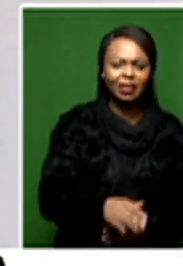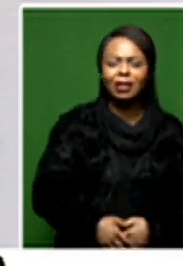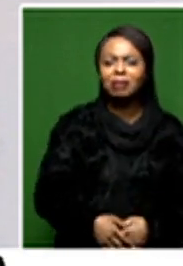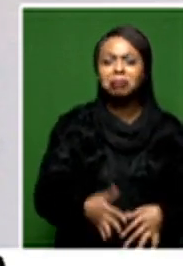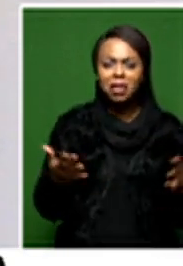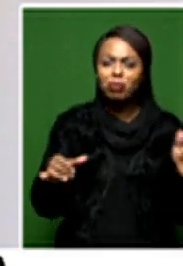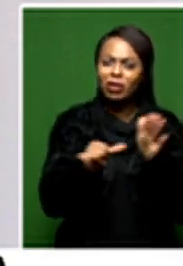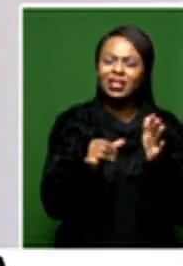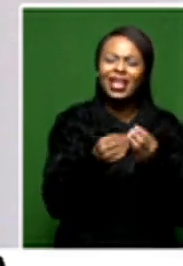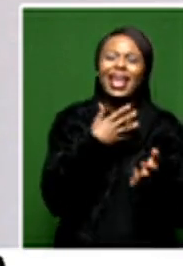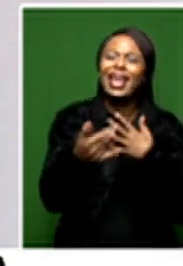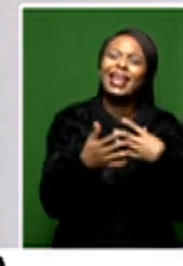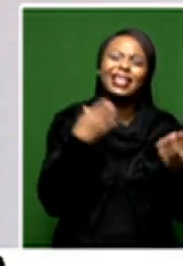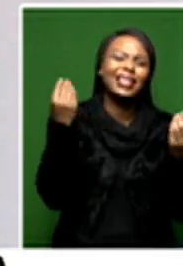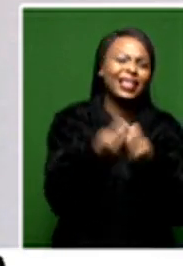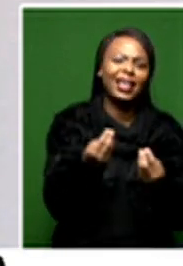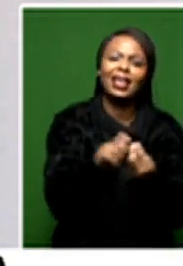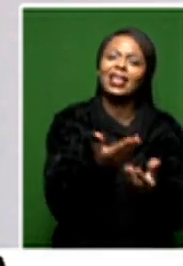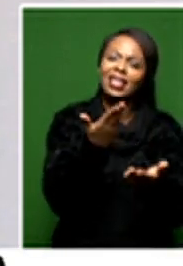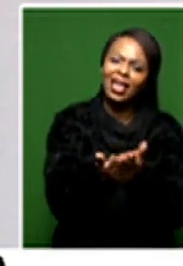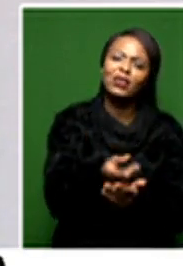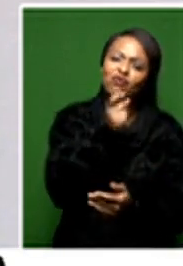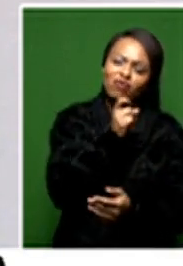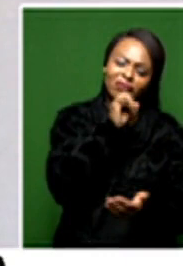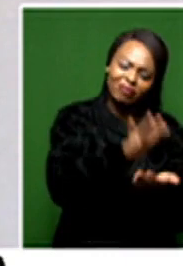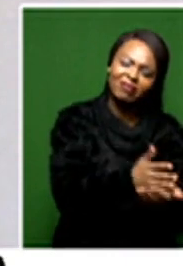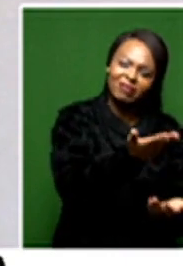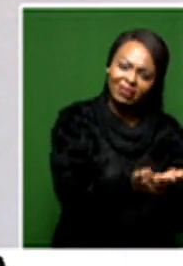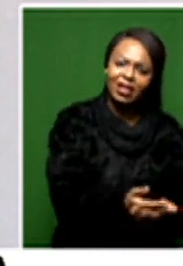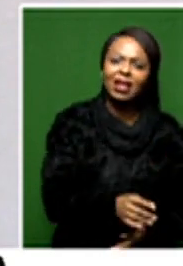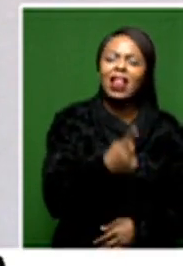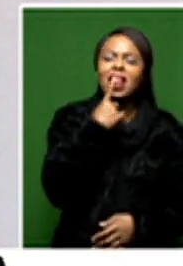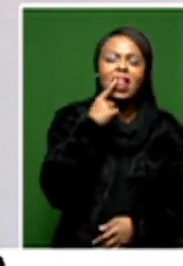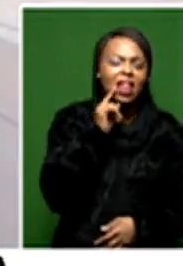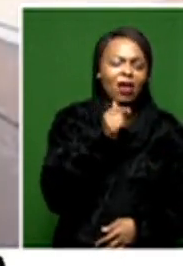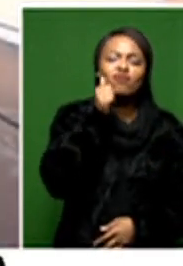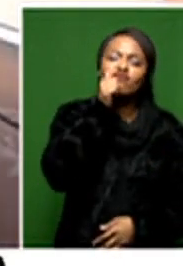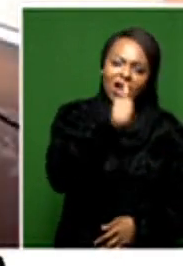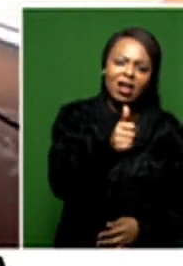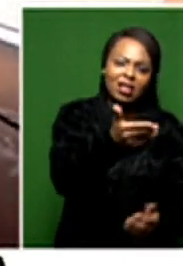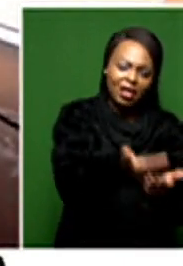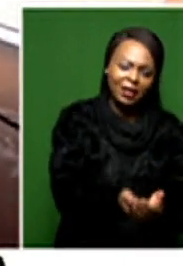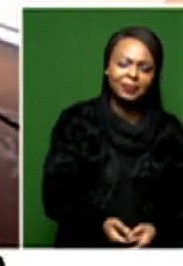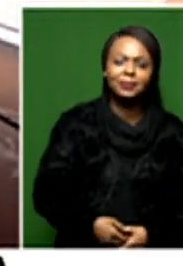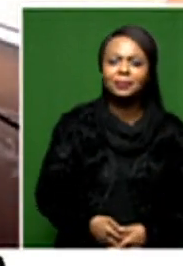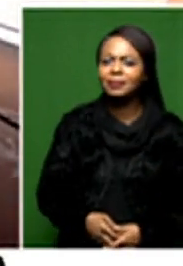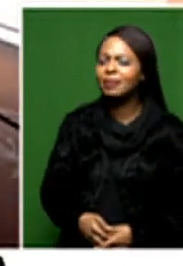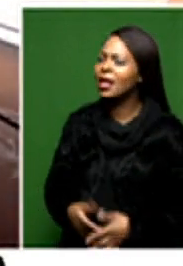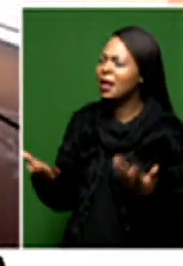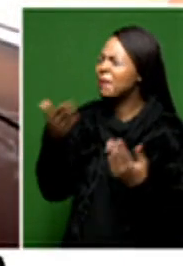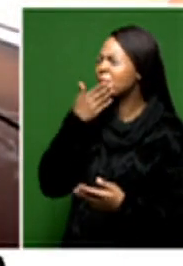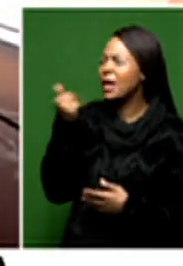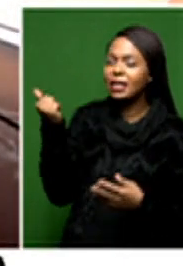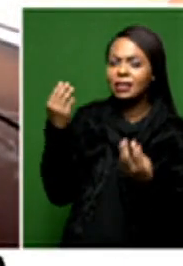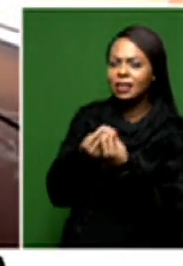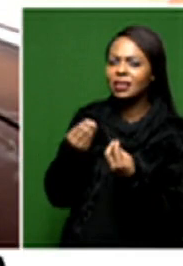braai everything. There's nothing that doesn't taste better when you braai it. So what's the next best thing, Jan, that could possibly